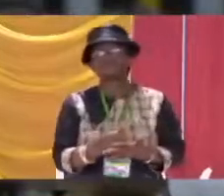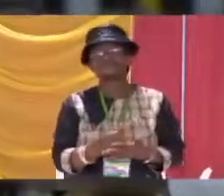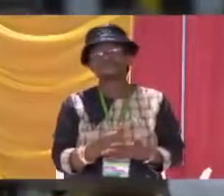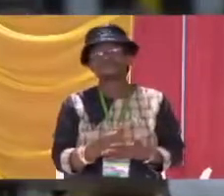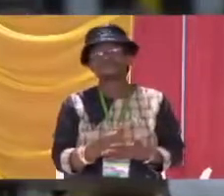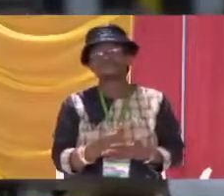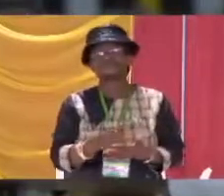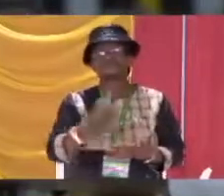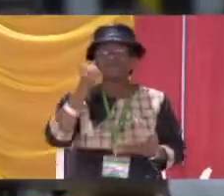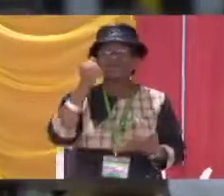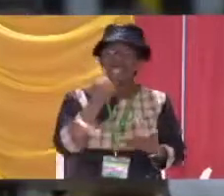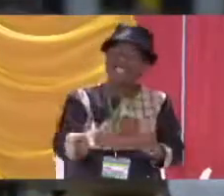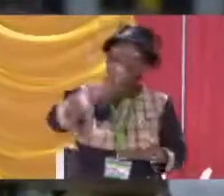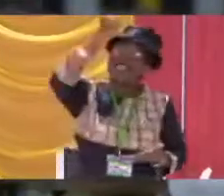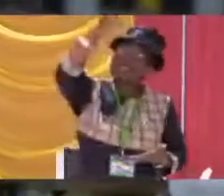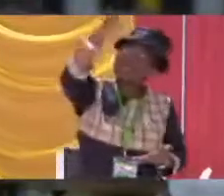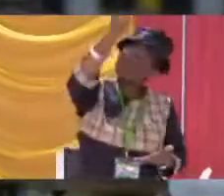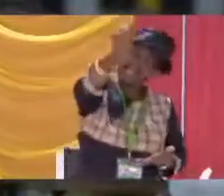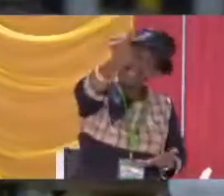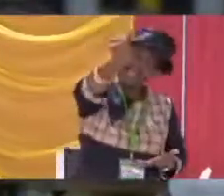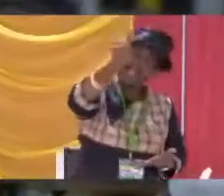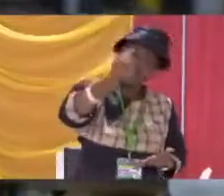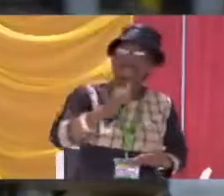Bo nbo leyin ko ni ba yin.